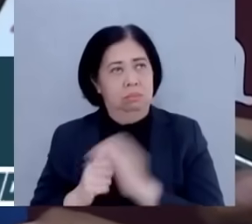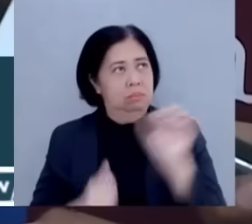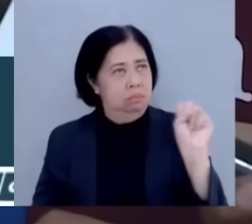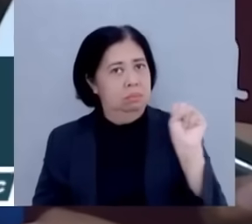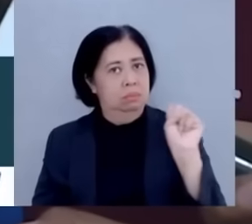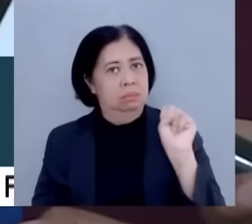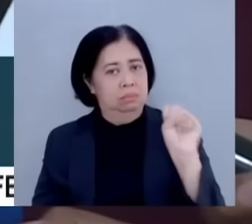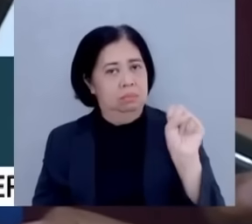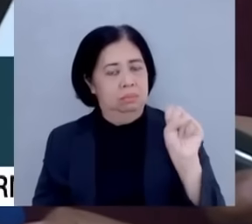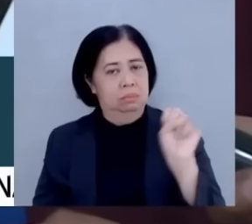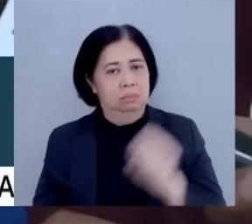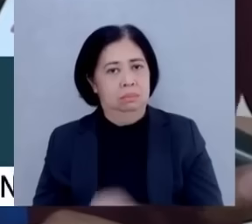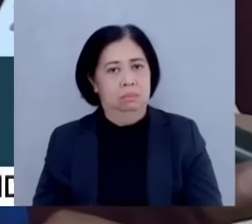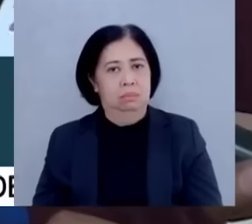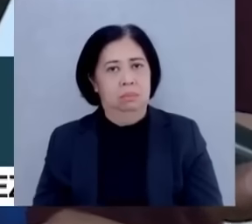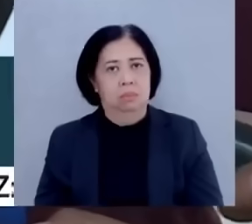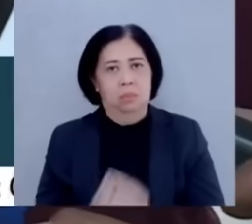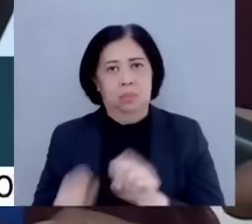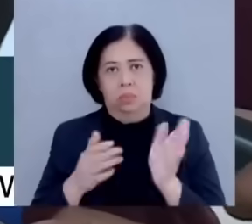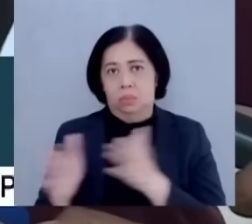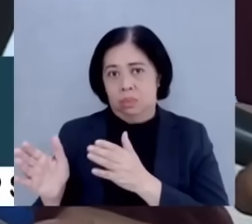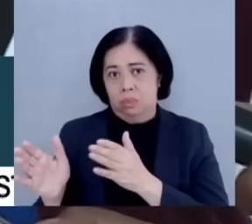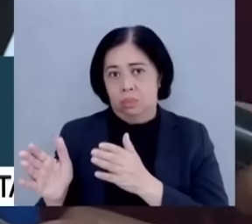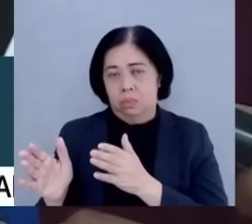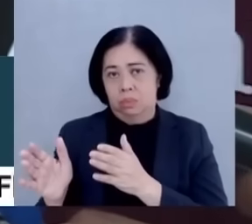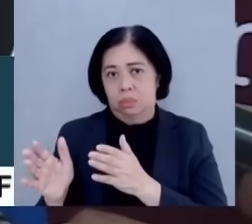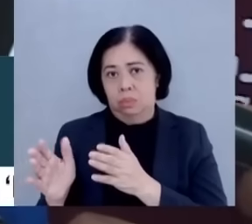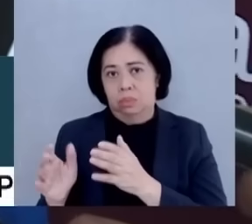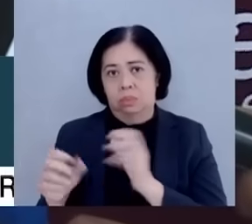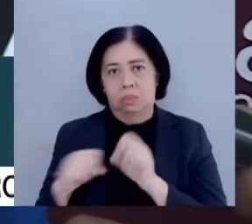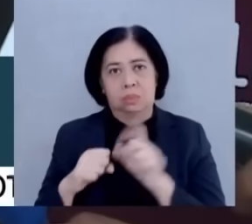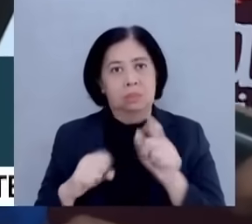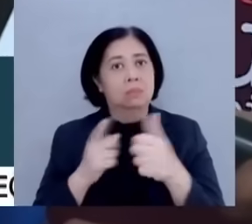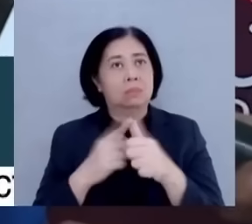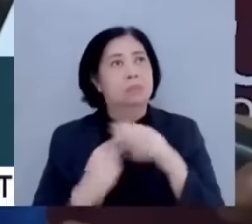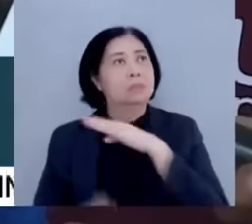Yes. So that much is clear. Yes. So I have to die first.